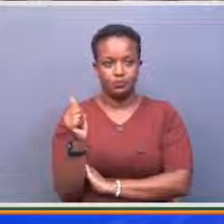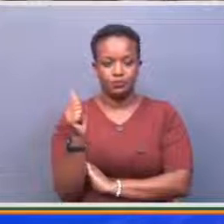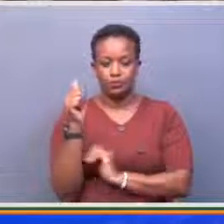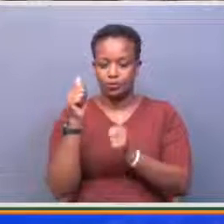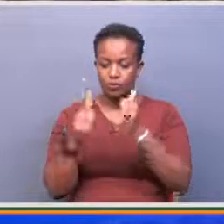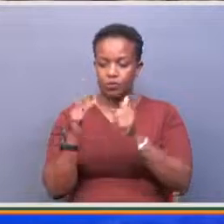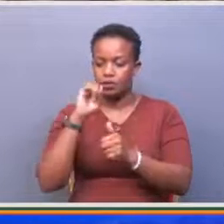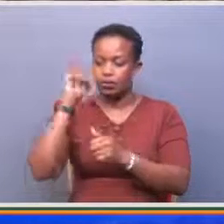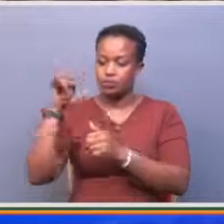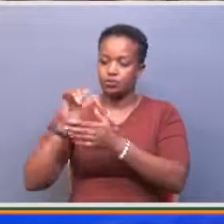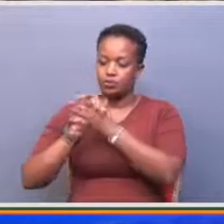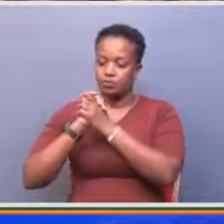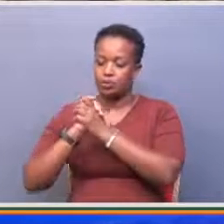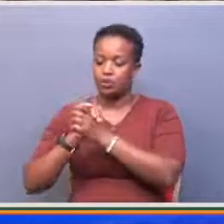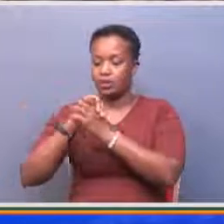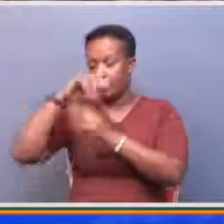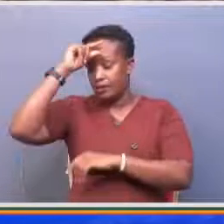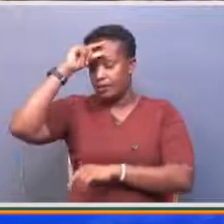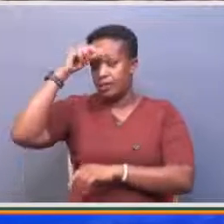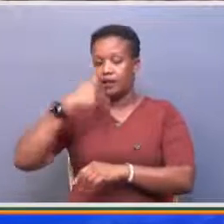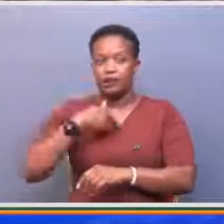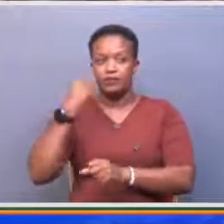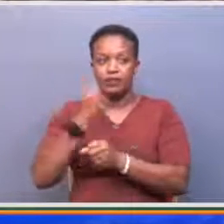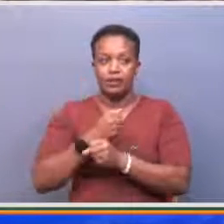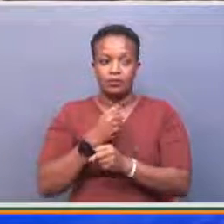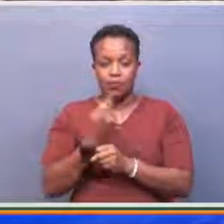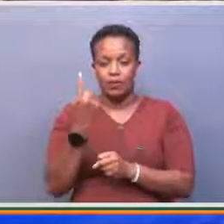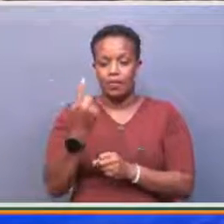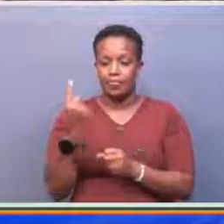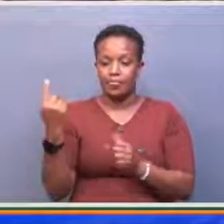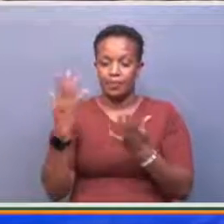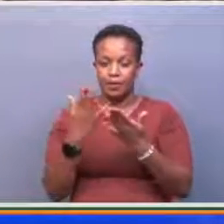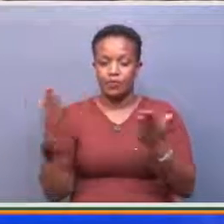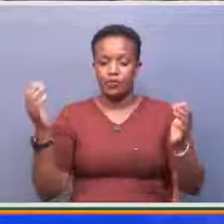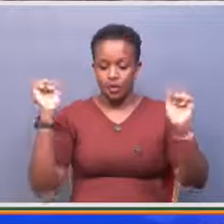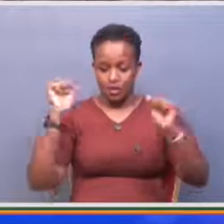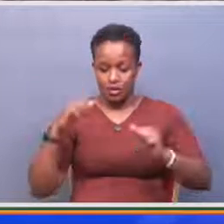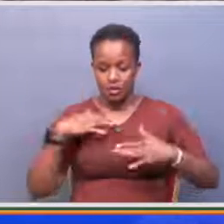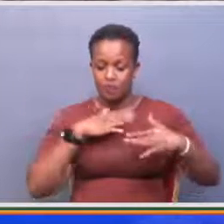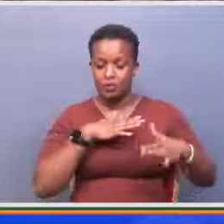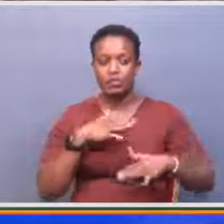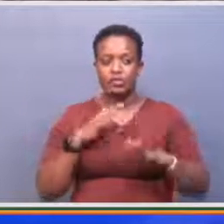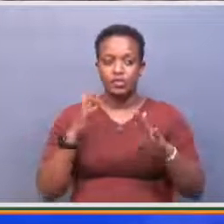Jubilee administration has done over the years, one thing that we can appreciate is